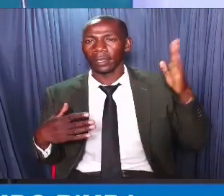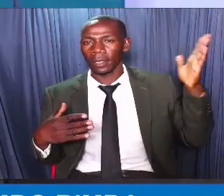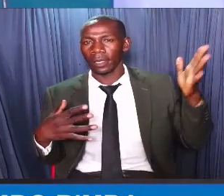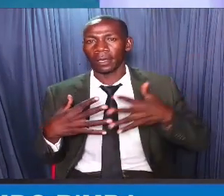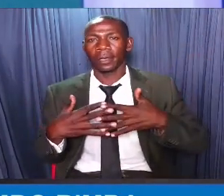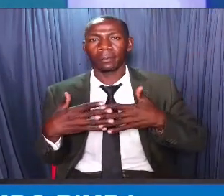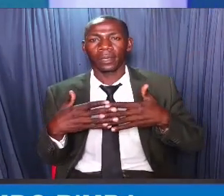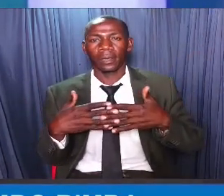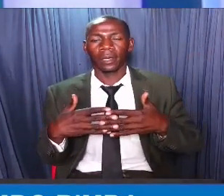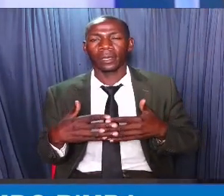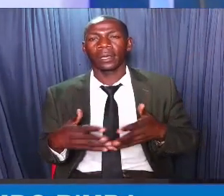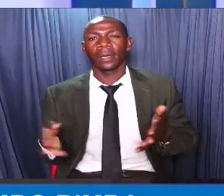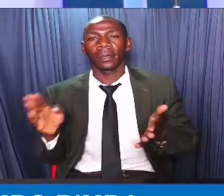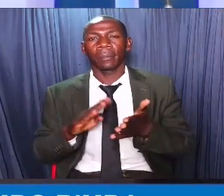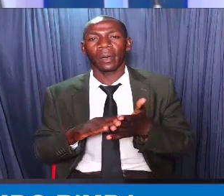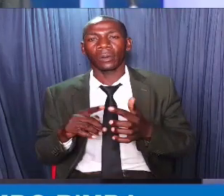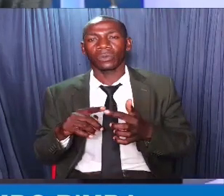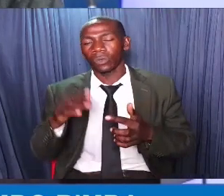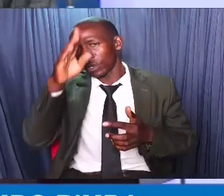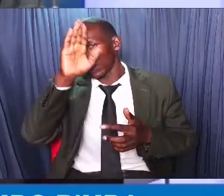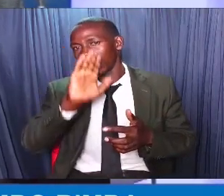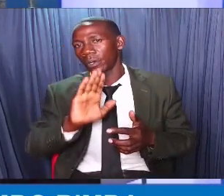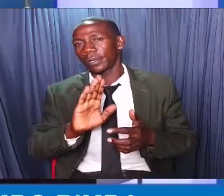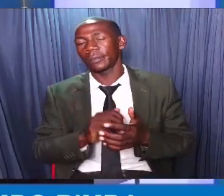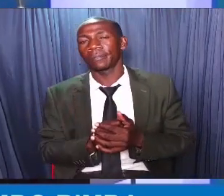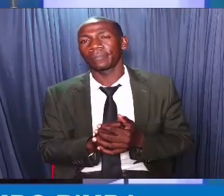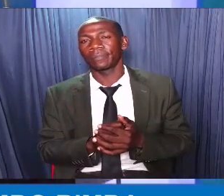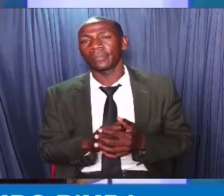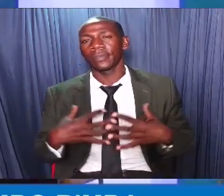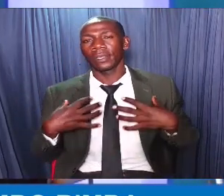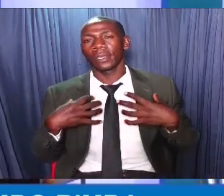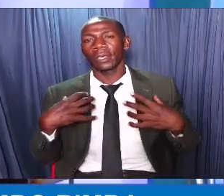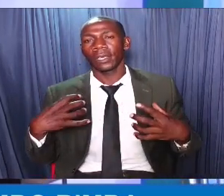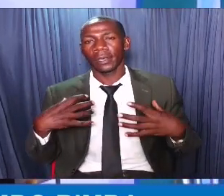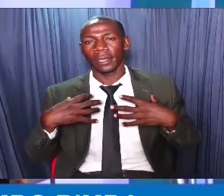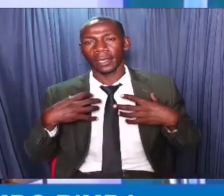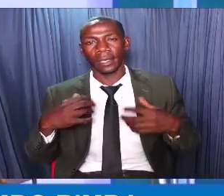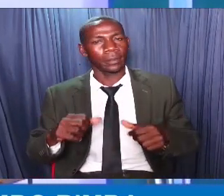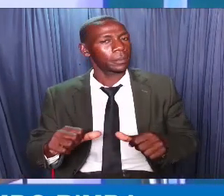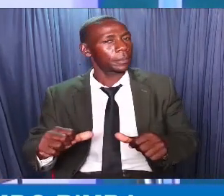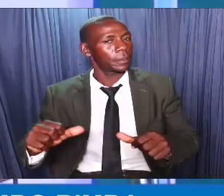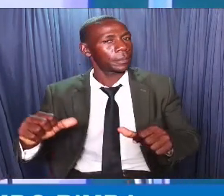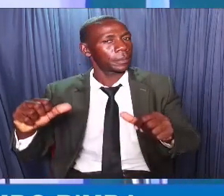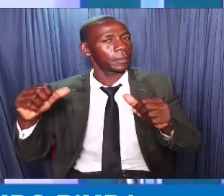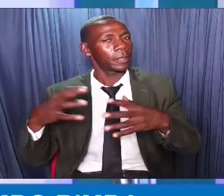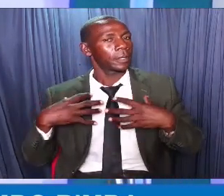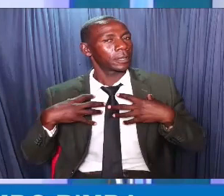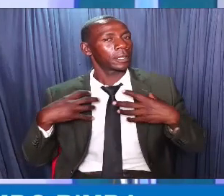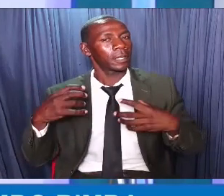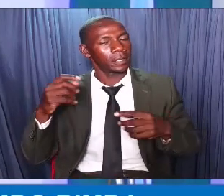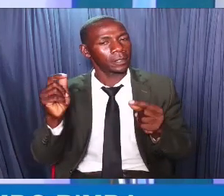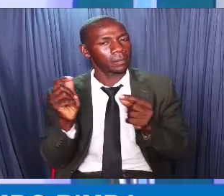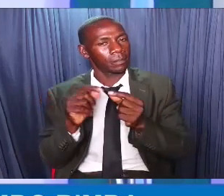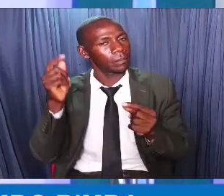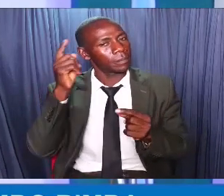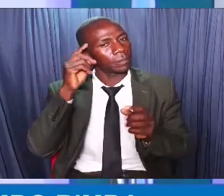out. Wakamkimbilia Mungu wa. They ran to God of the founder. Ni mzima paka kesho. The child is okay even today. Amepona. The child has been